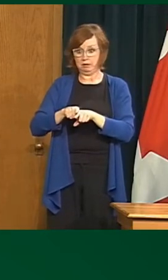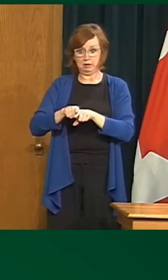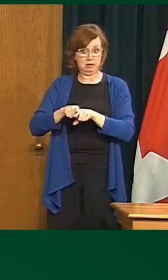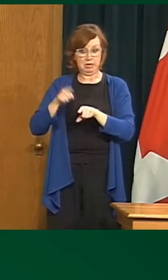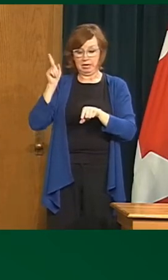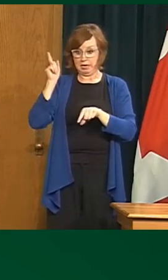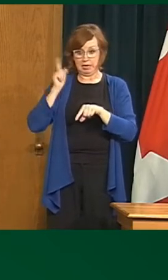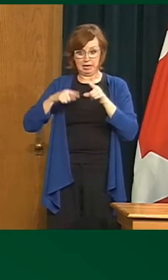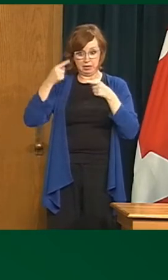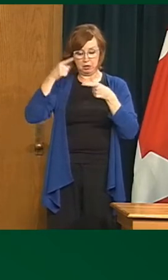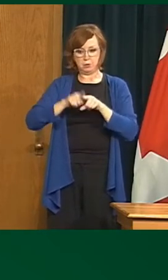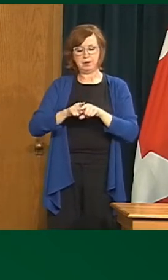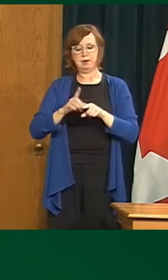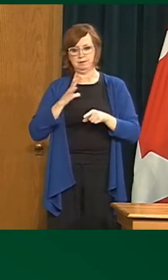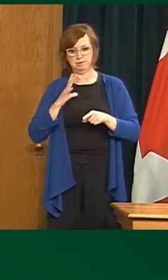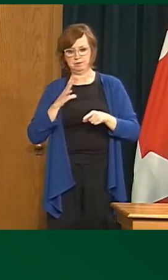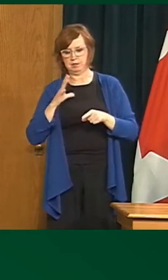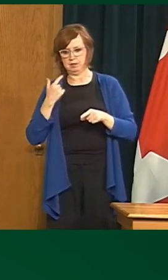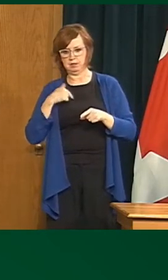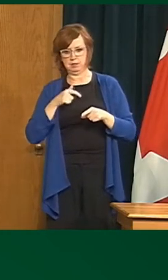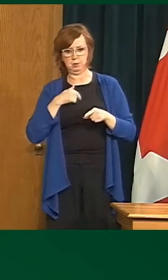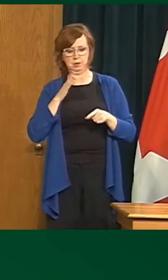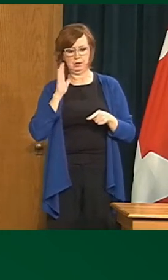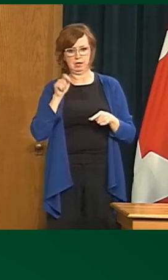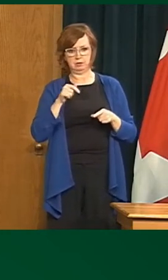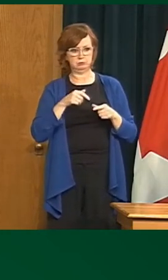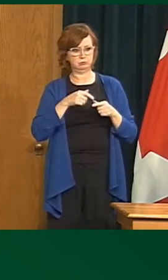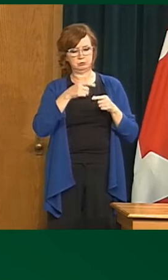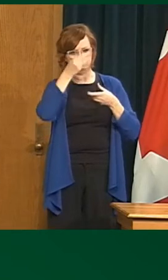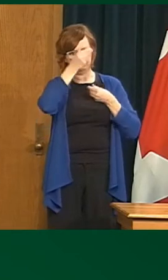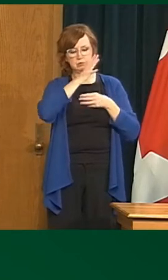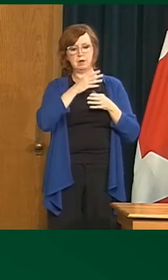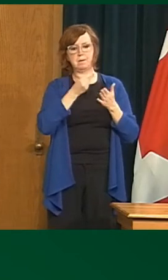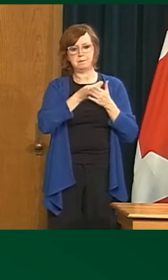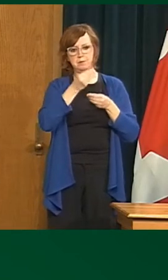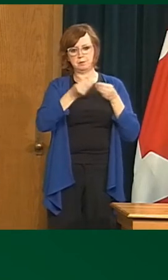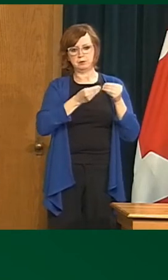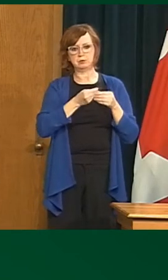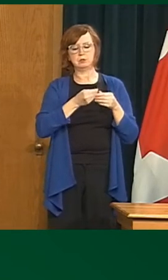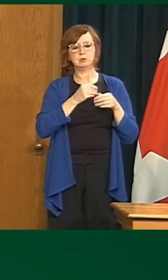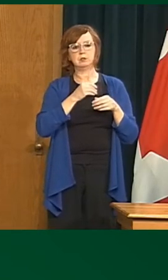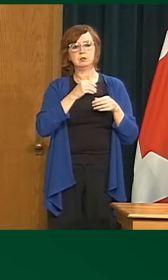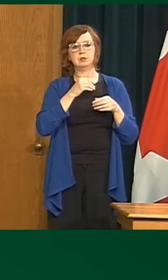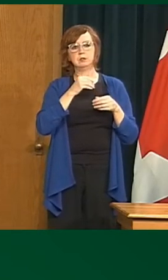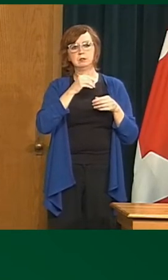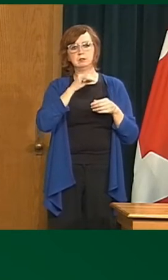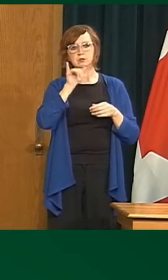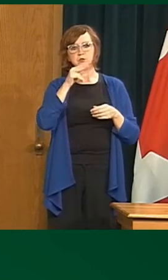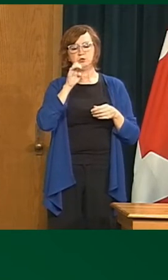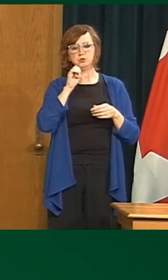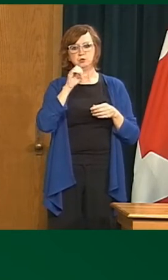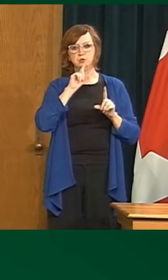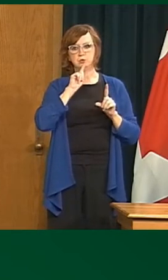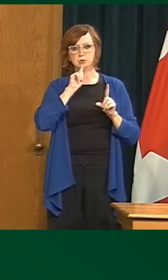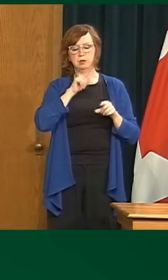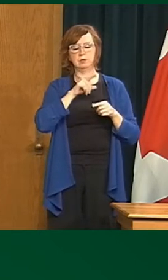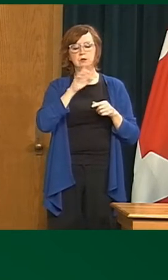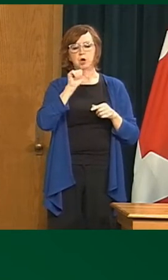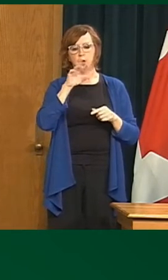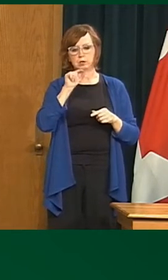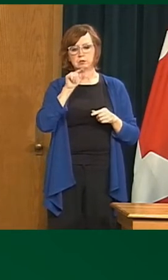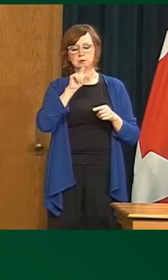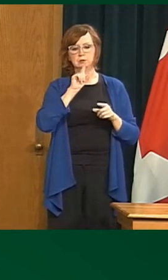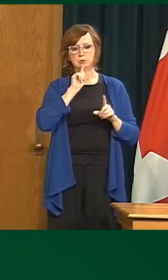essentially be all of the budgetary information that will be released at the first quarter report. We'll take our next question from the phone